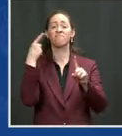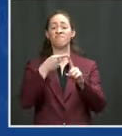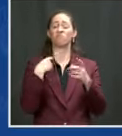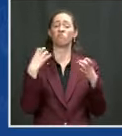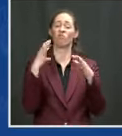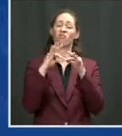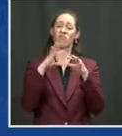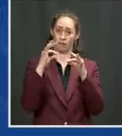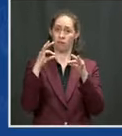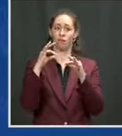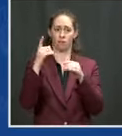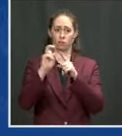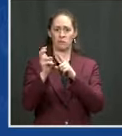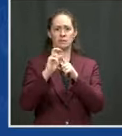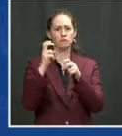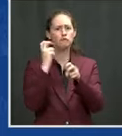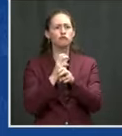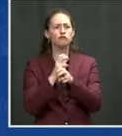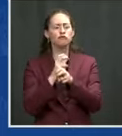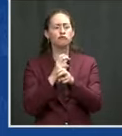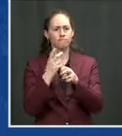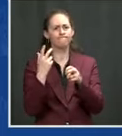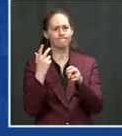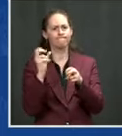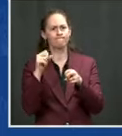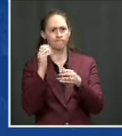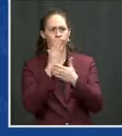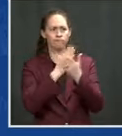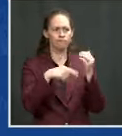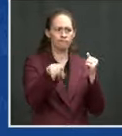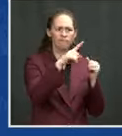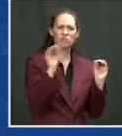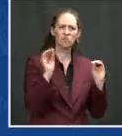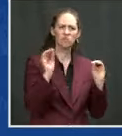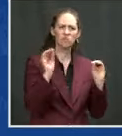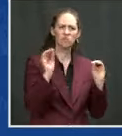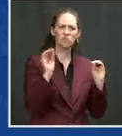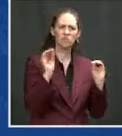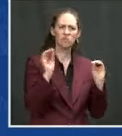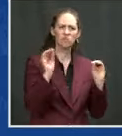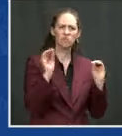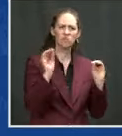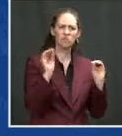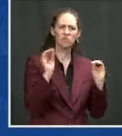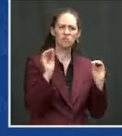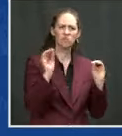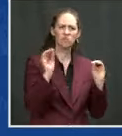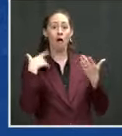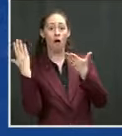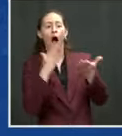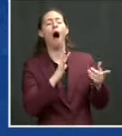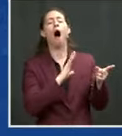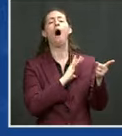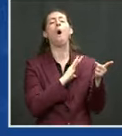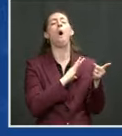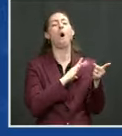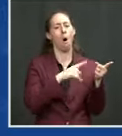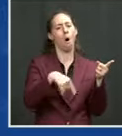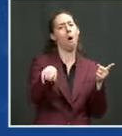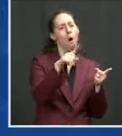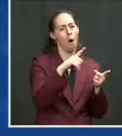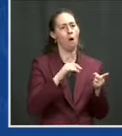include folks like Lyft and Uber in this can make a big difference. We have special programs for homeowners in conjunction with our local